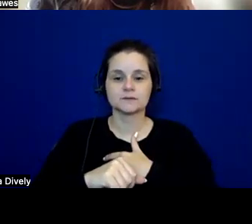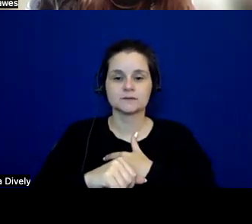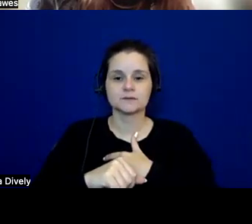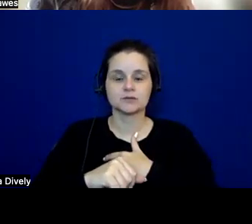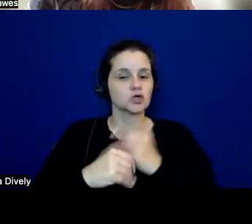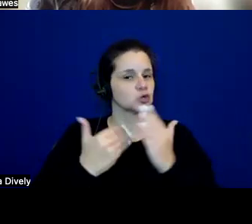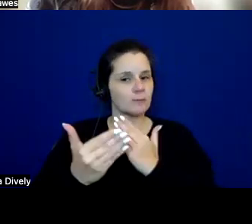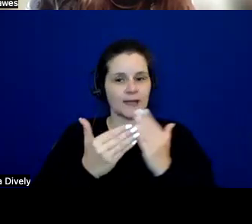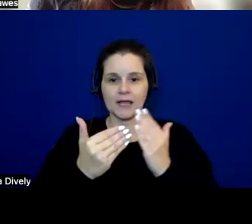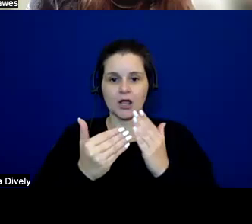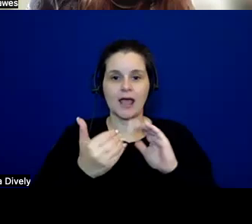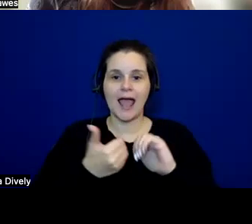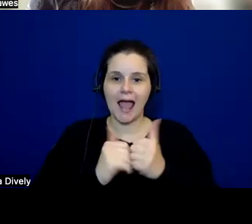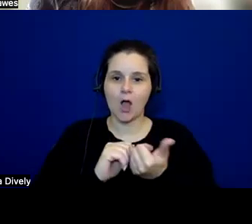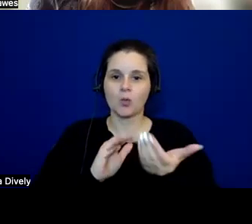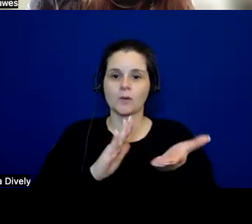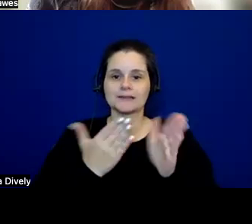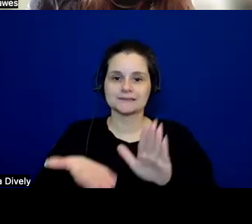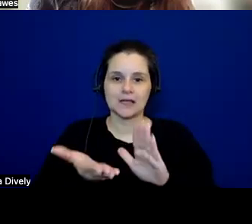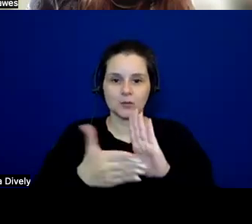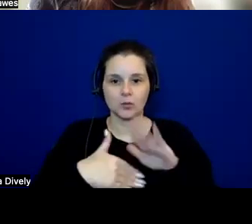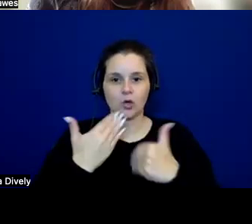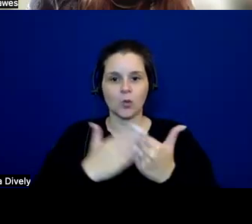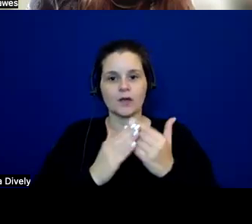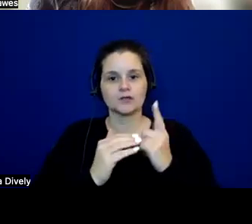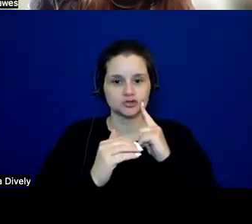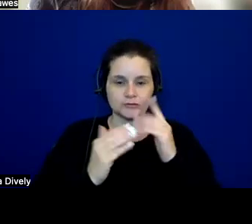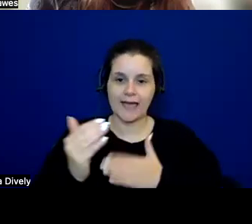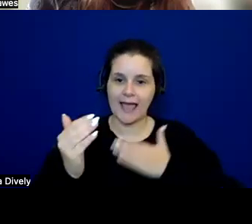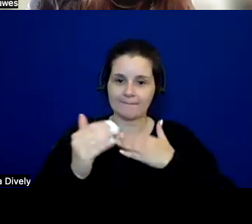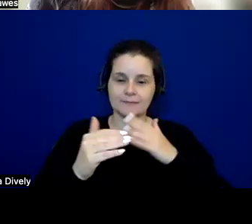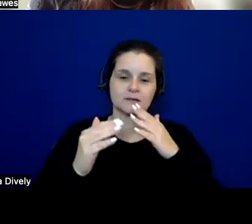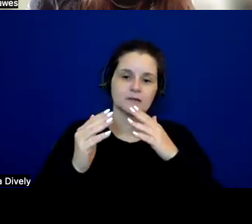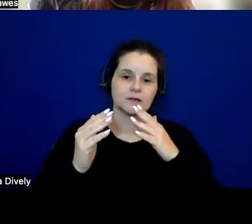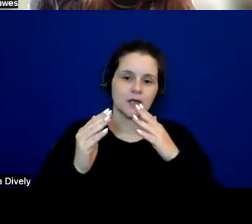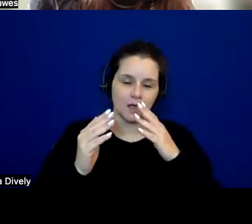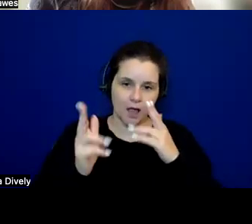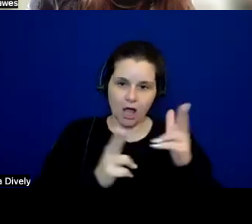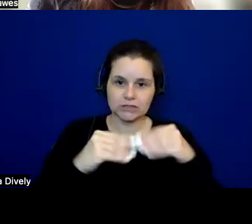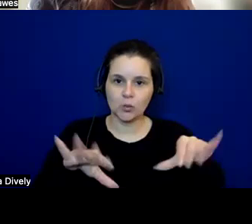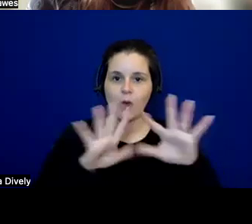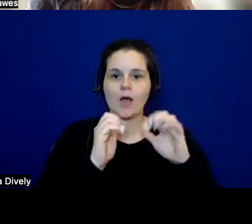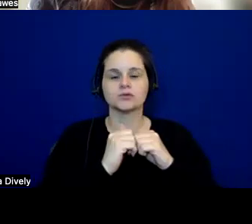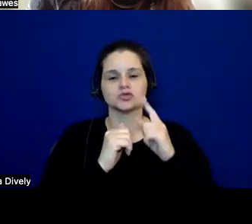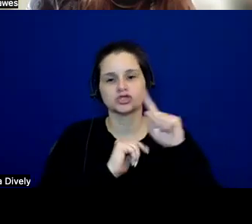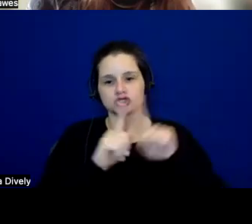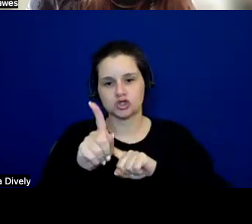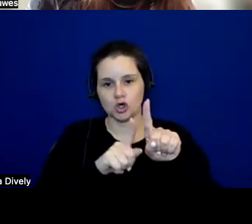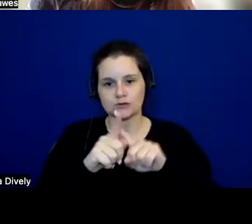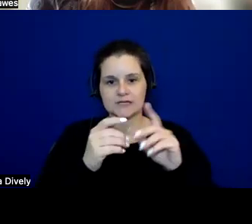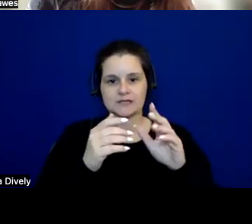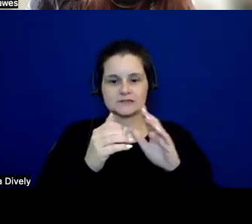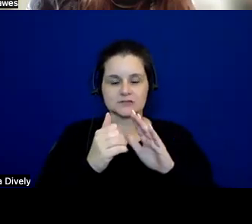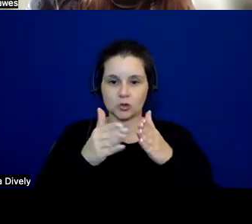no matter how we die, we all go to the happy hunting ground. We all go into the stars, and that's it's the way our